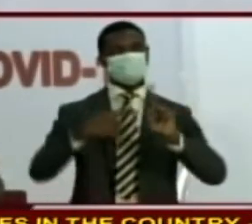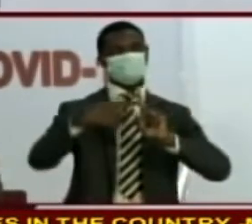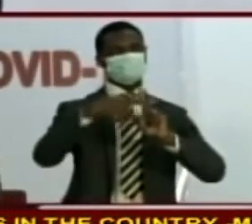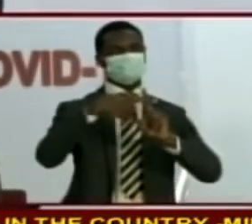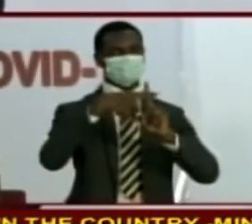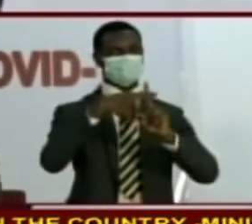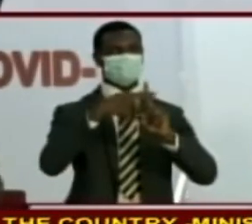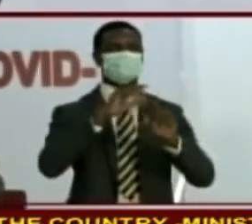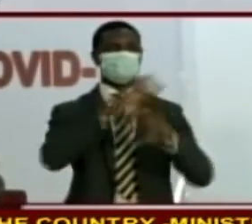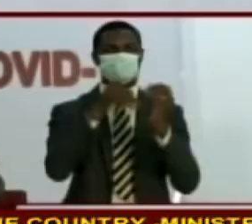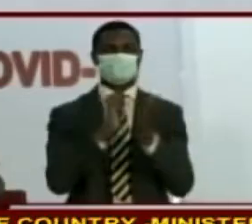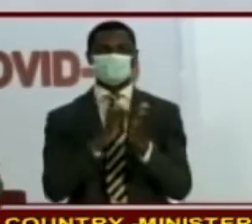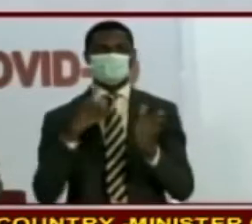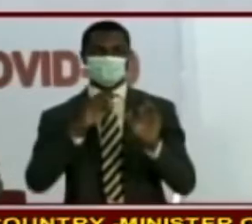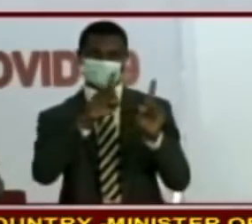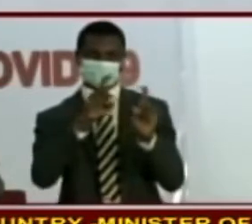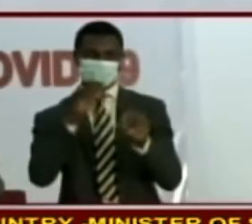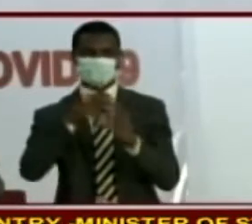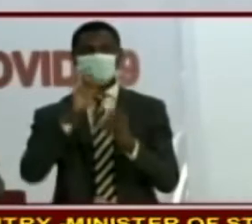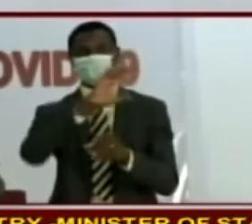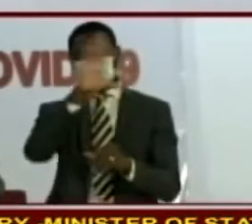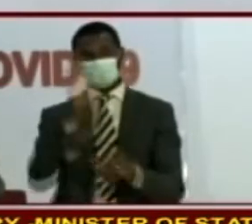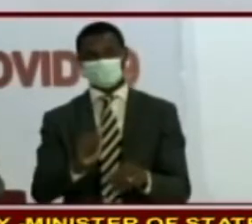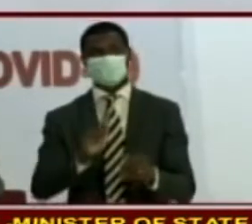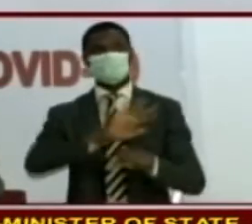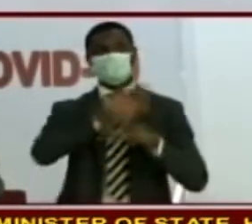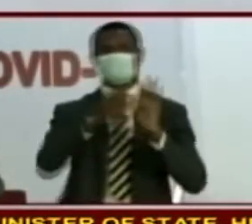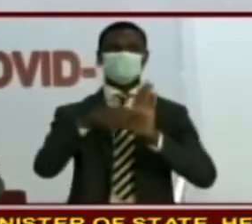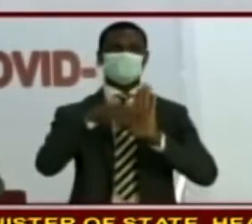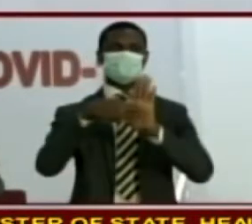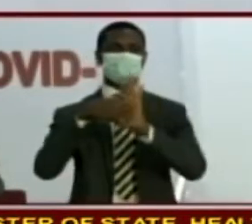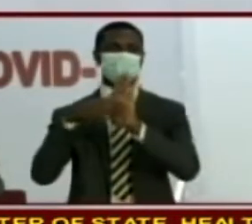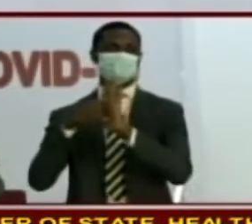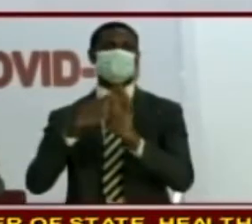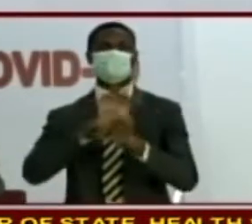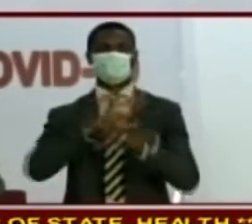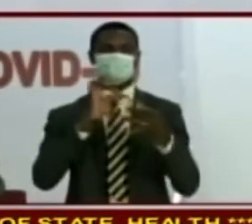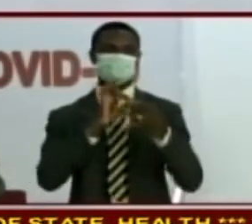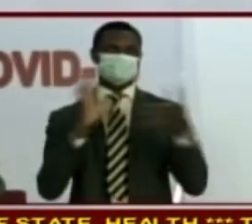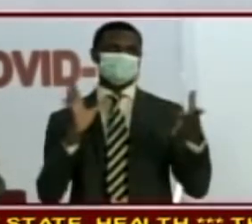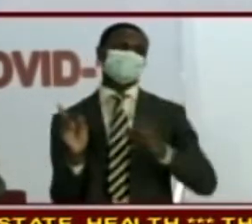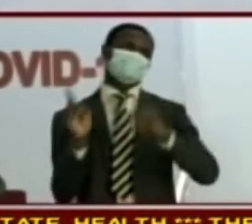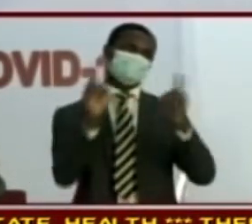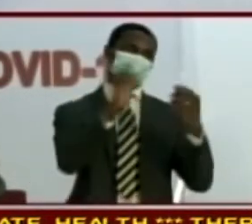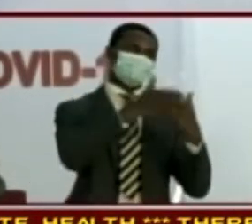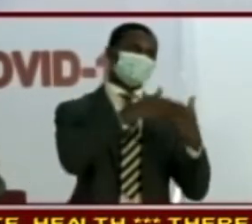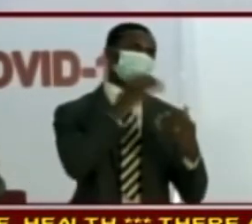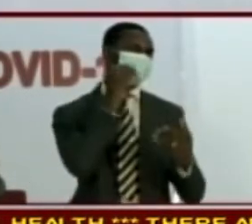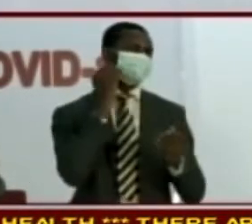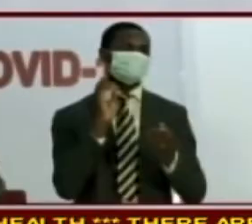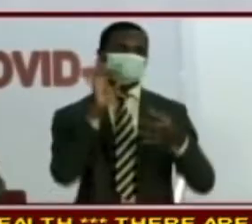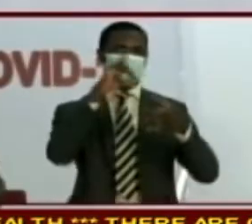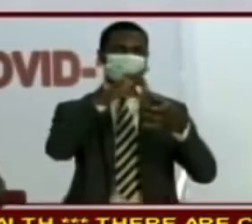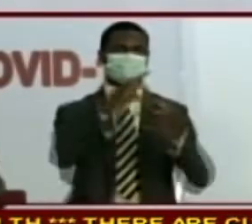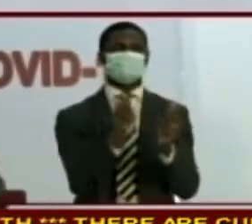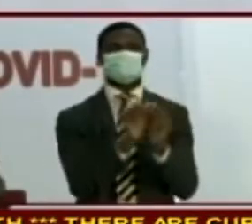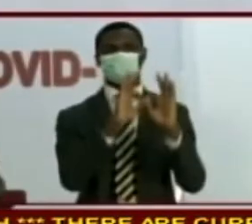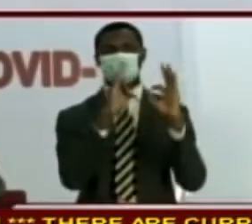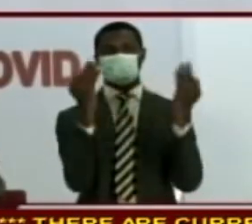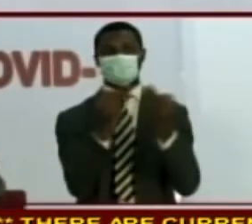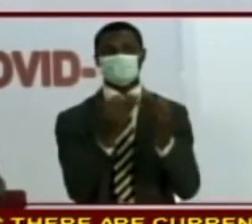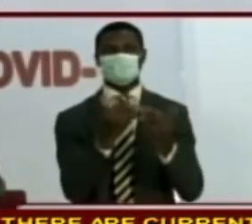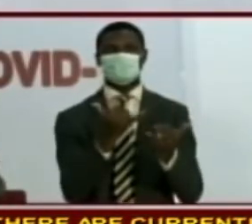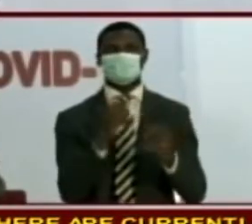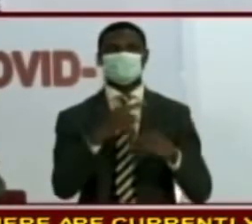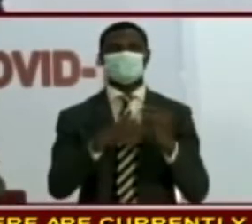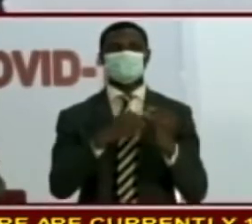over the last few days have all been negative and discharged home to rejoin their families. In terms of reagents, at